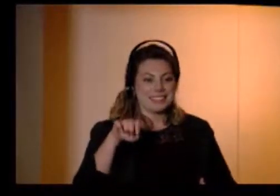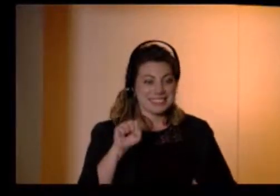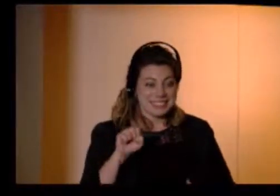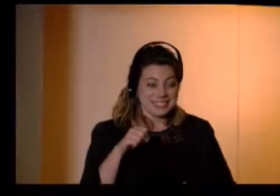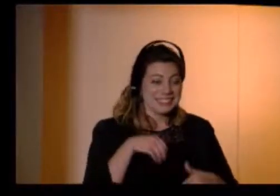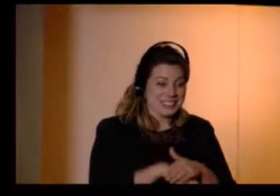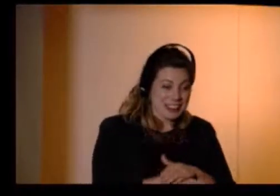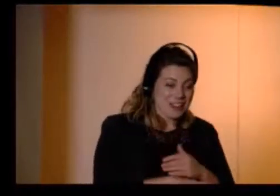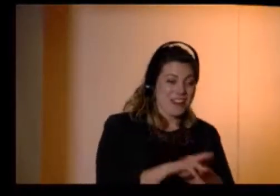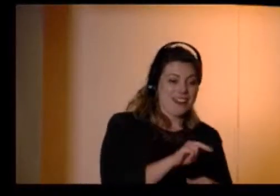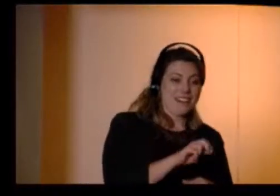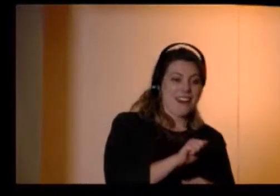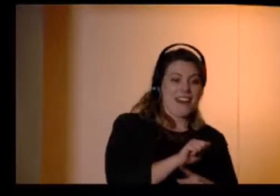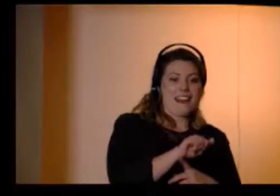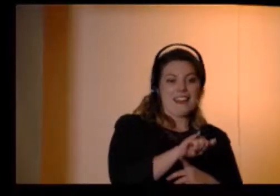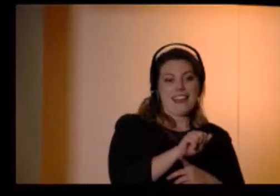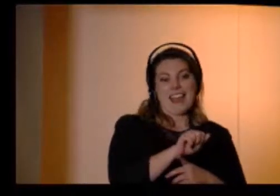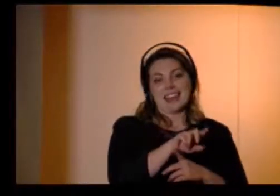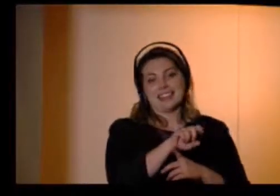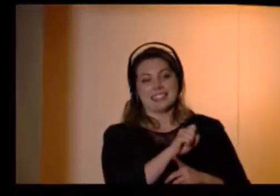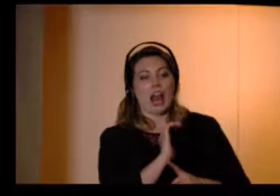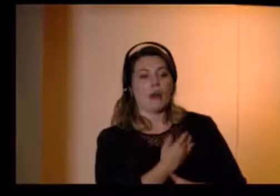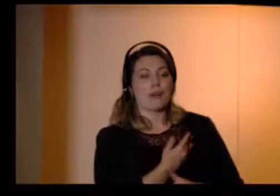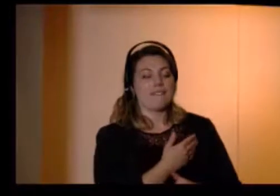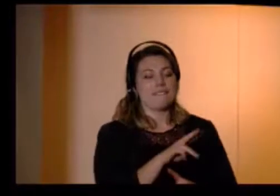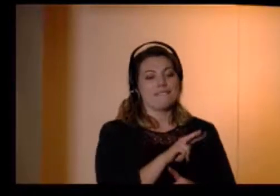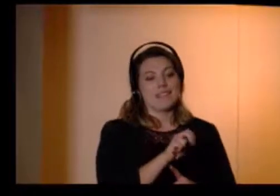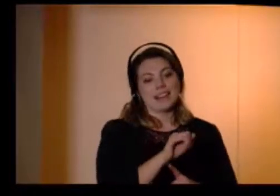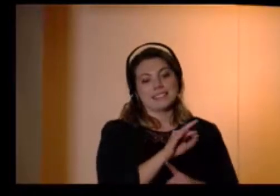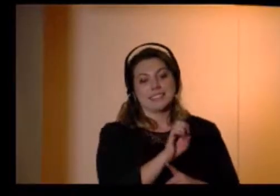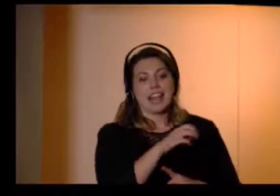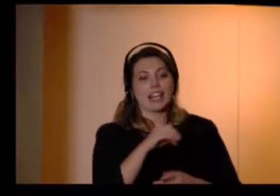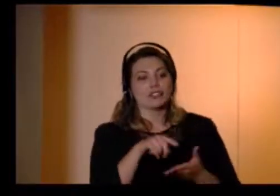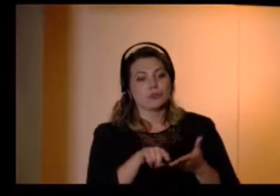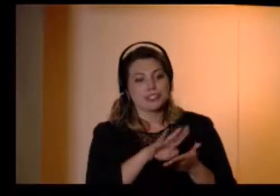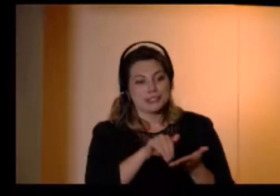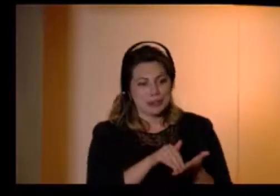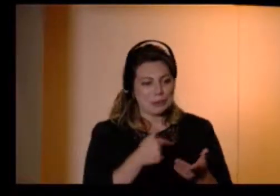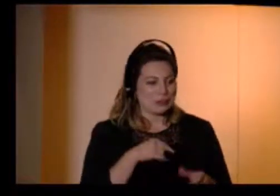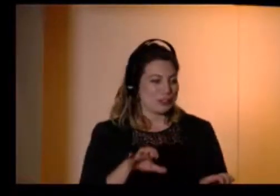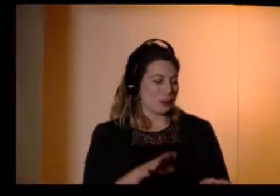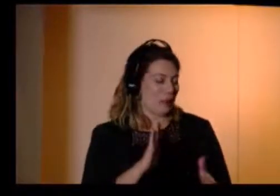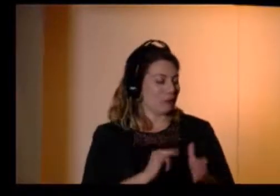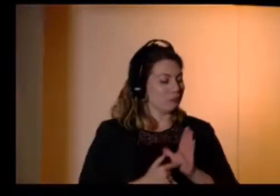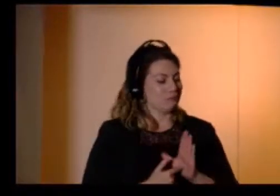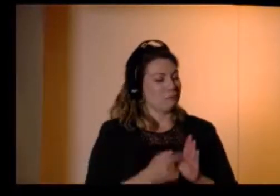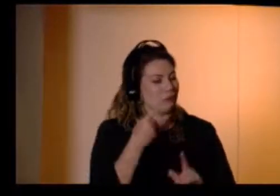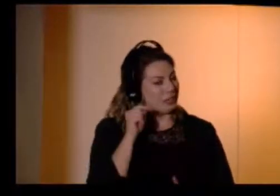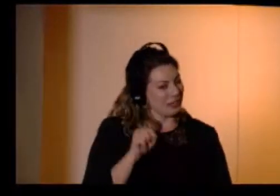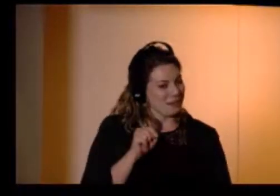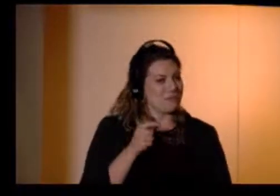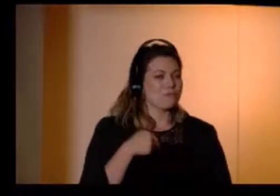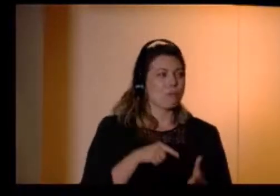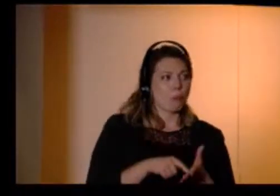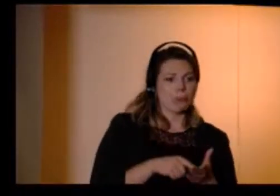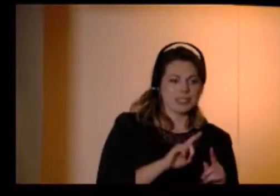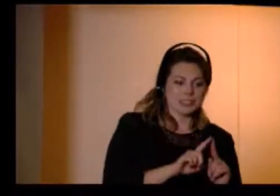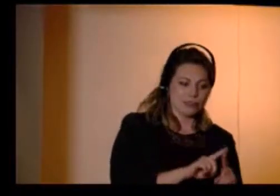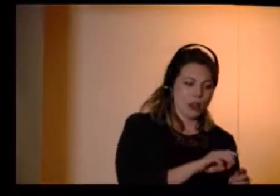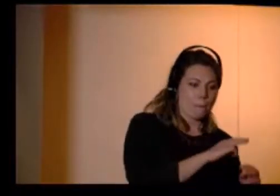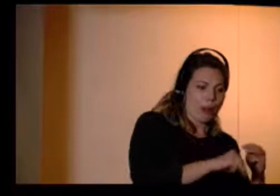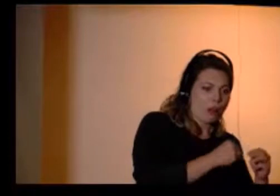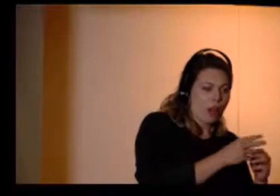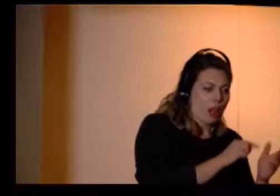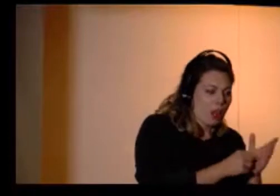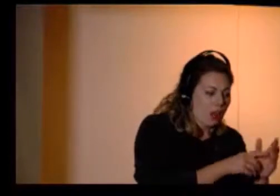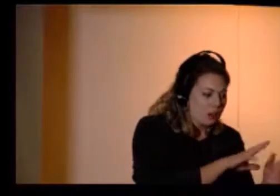Vaccine Research Center. And we did our little demo for him, showing how we are taking these molecular